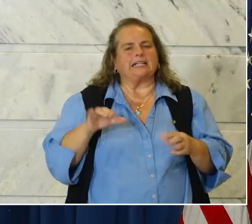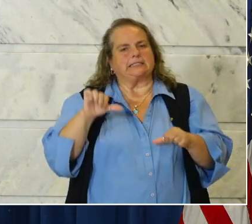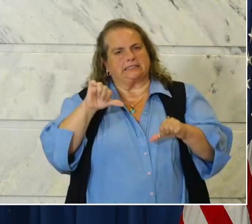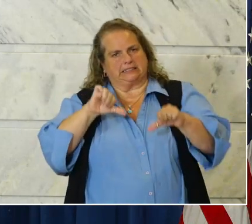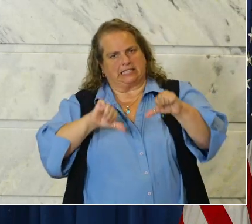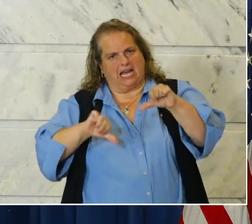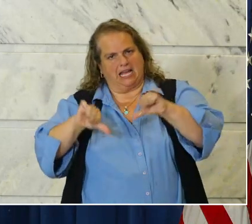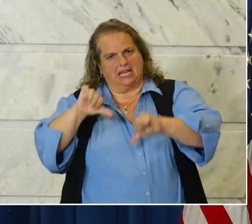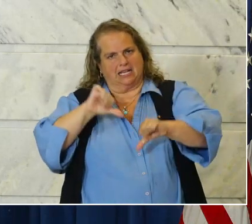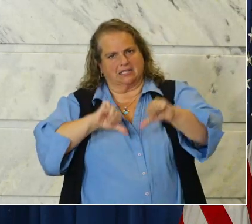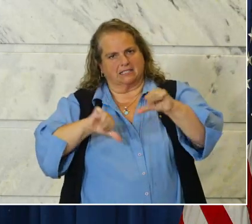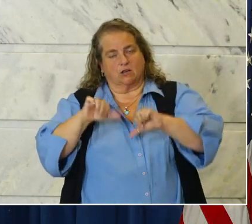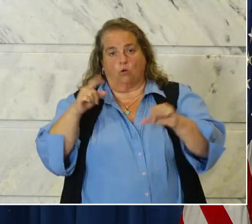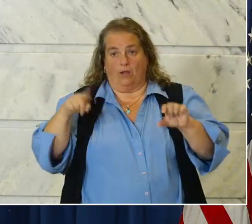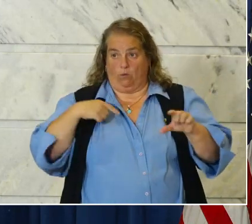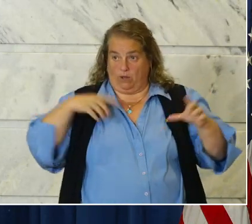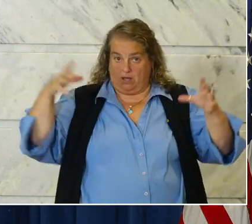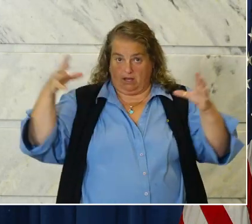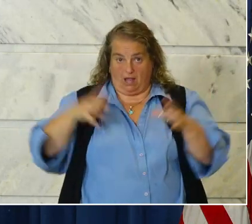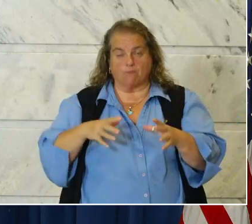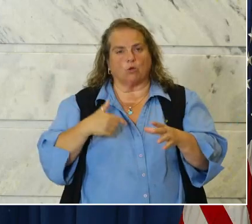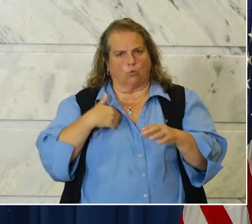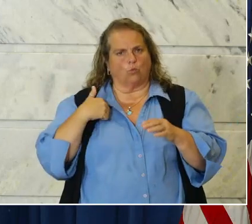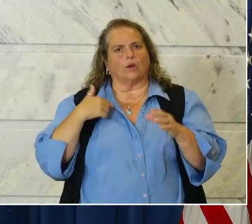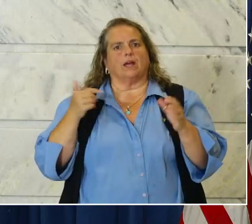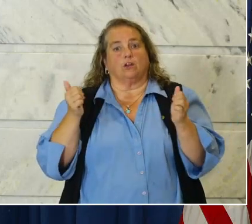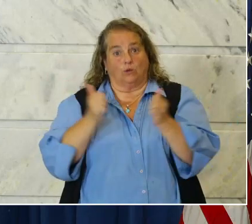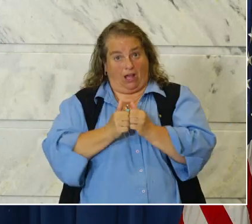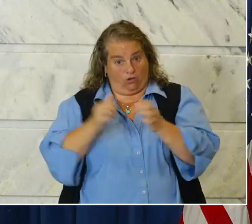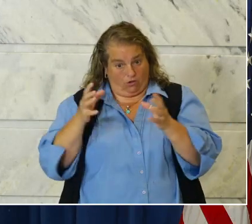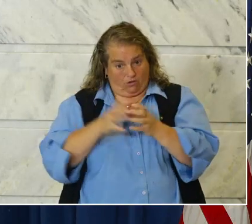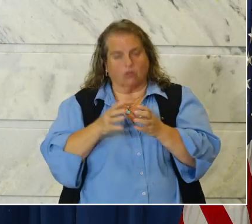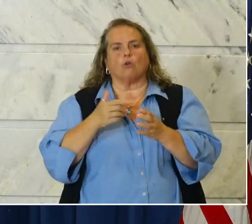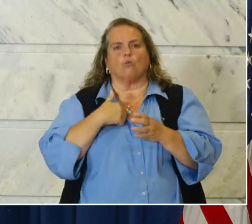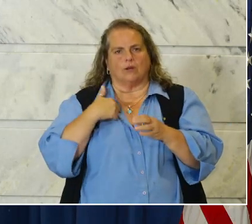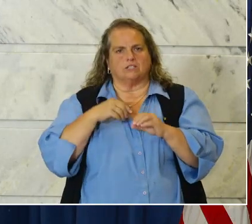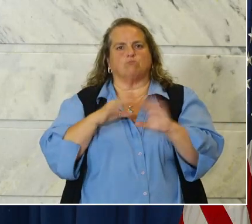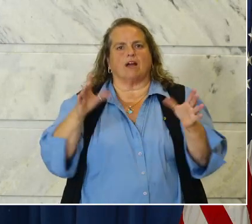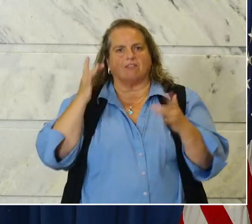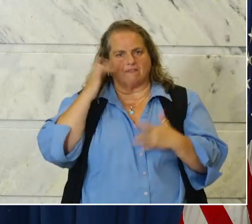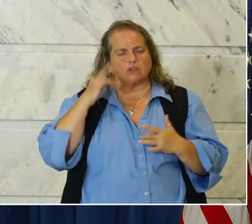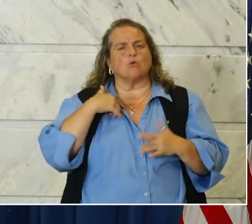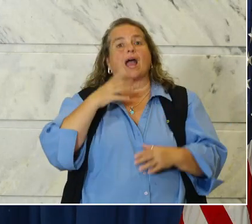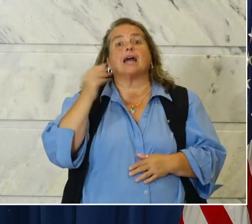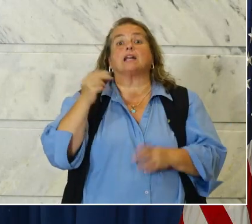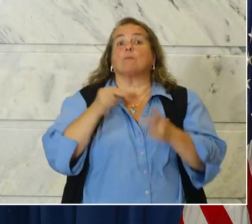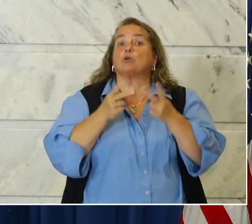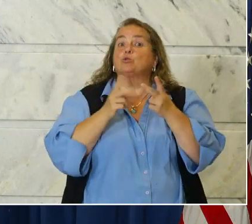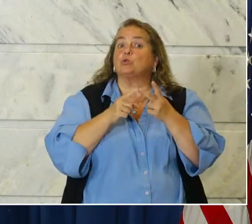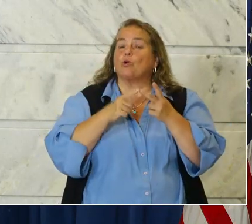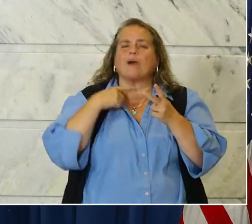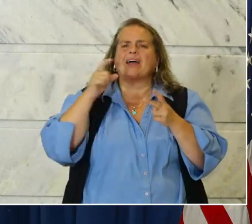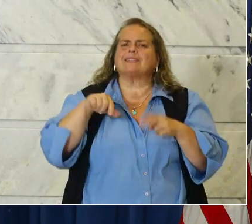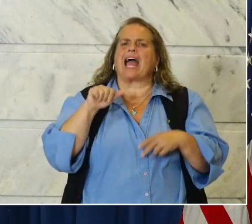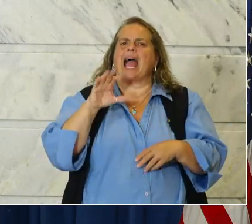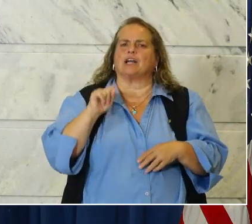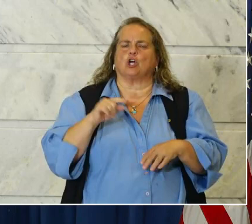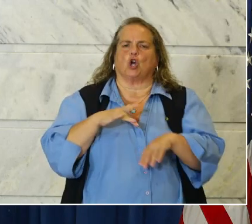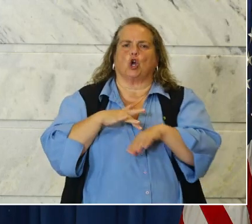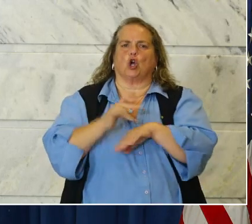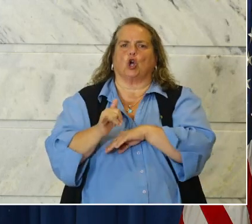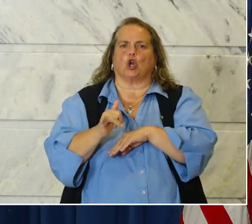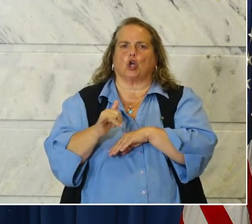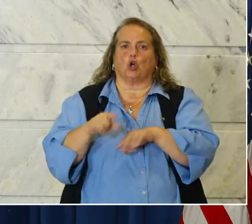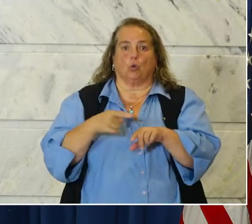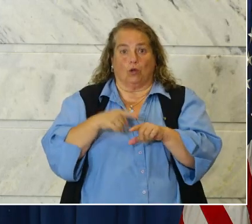virus. Number two, we have to act early. We showed this back in the beginning. When you take intervention early, you stop the crisis